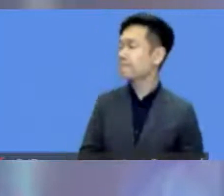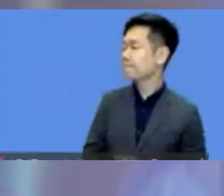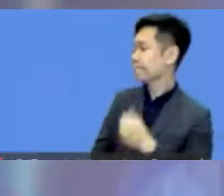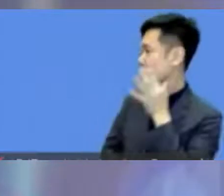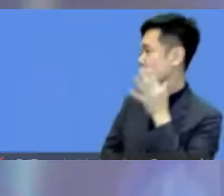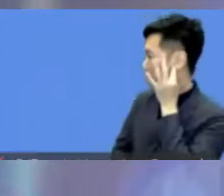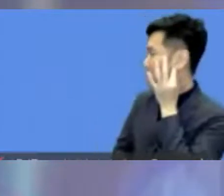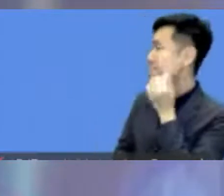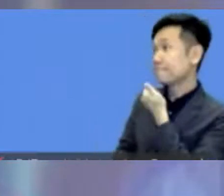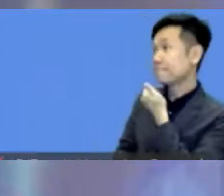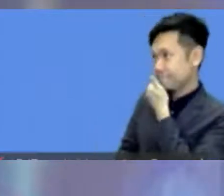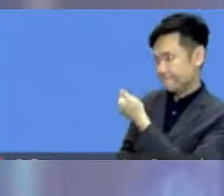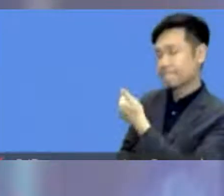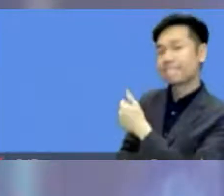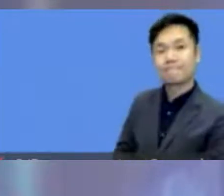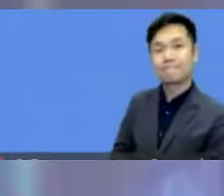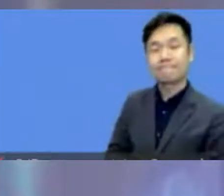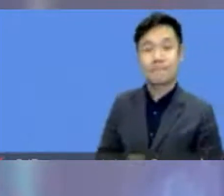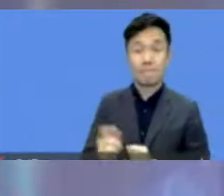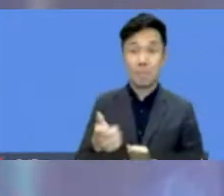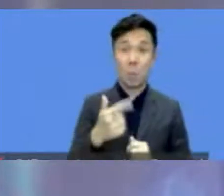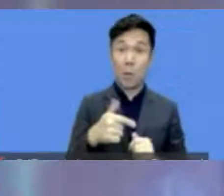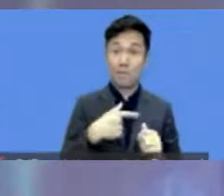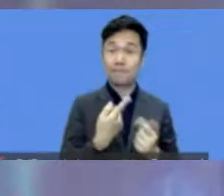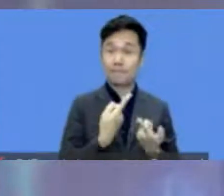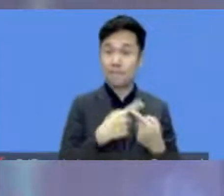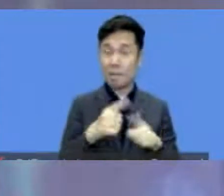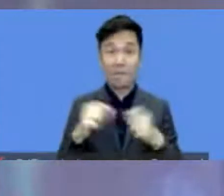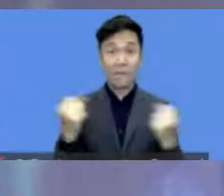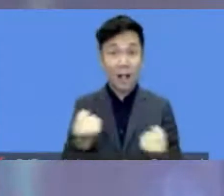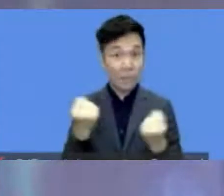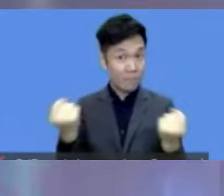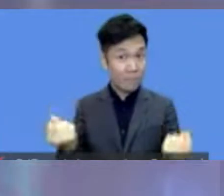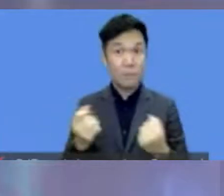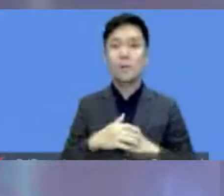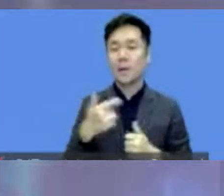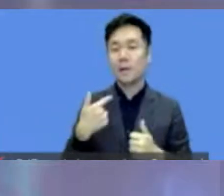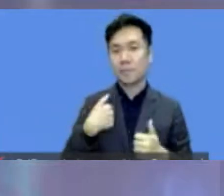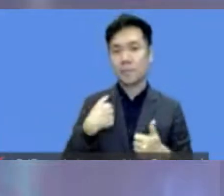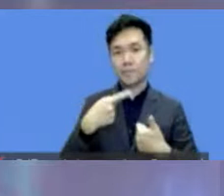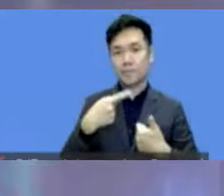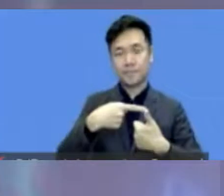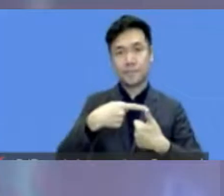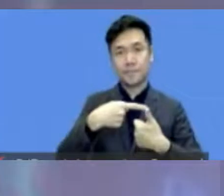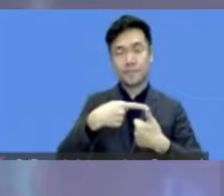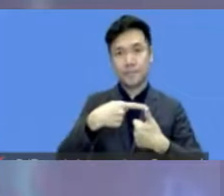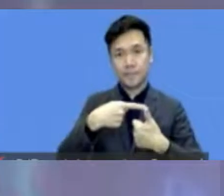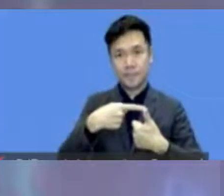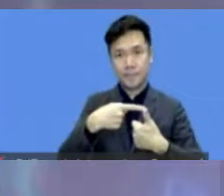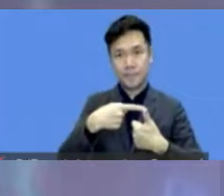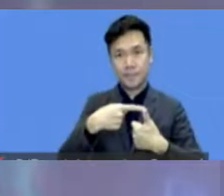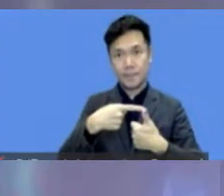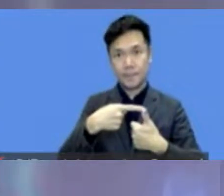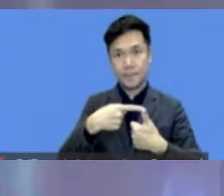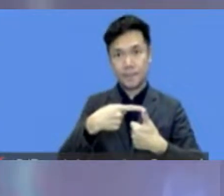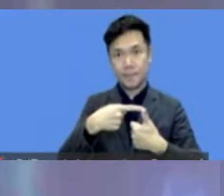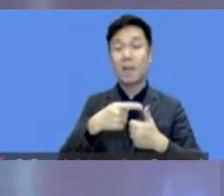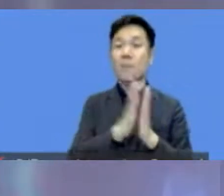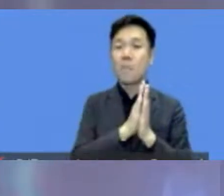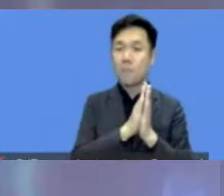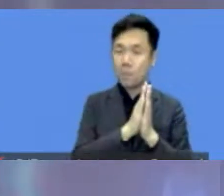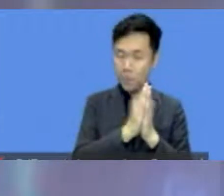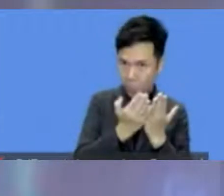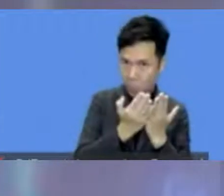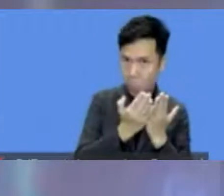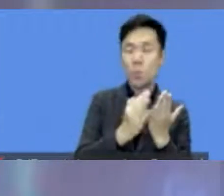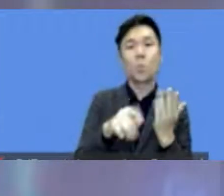When we released activities to the students, they were given the option to respond through text or they could